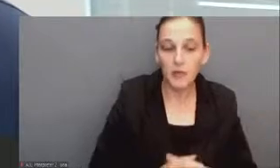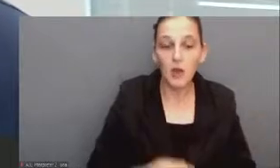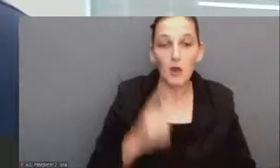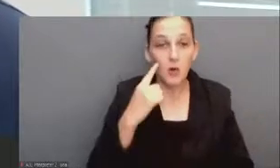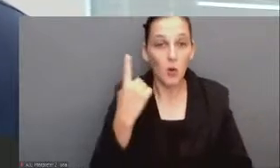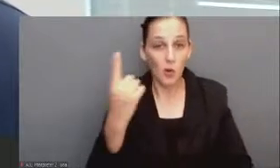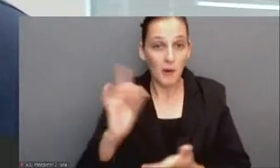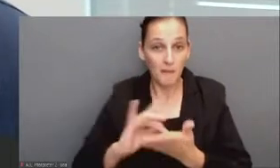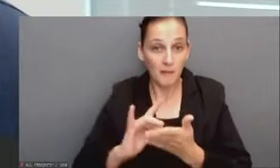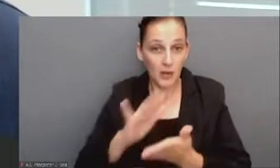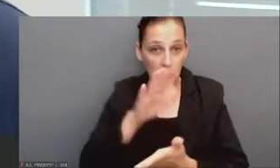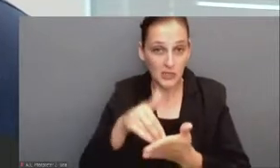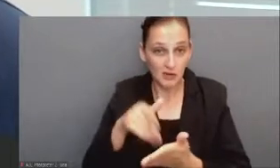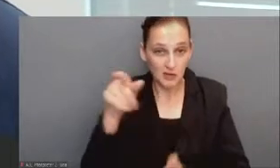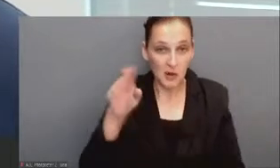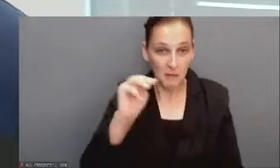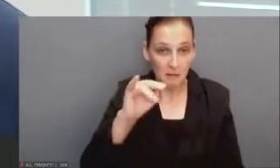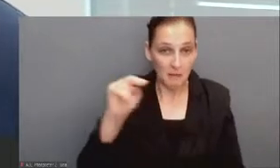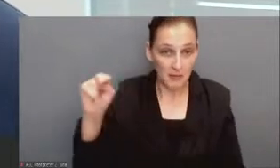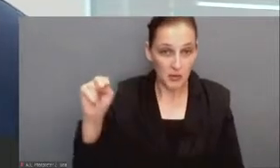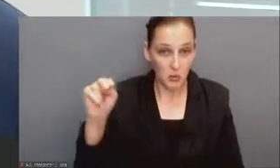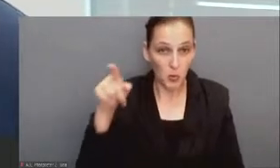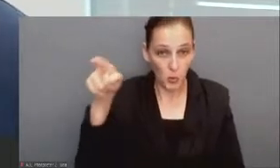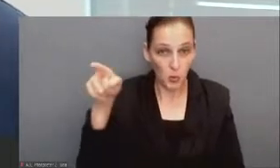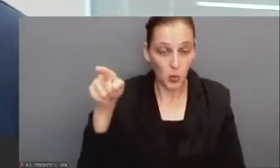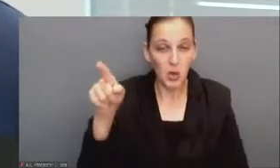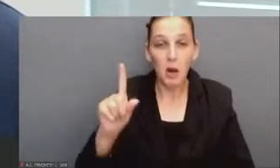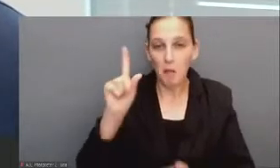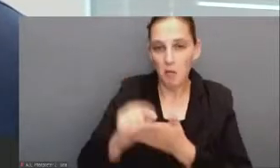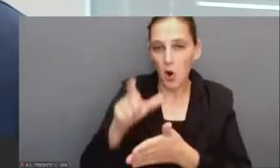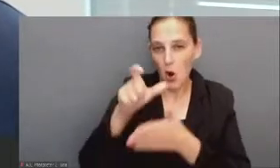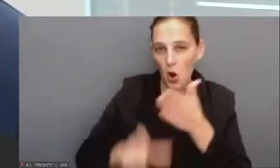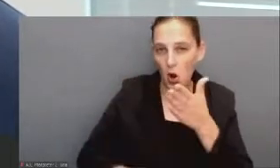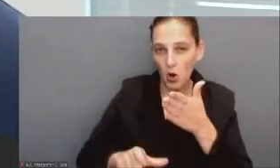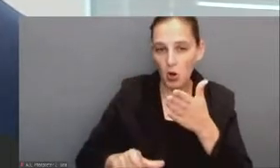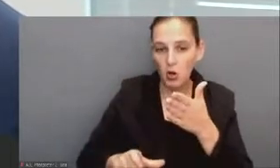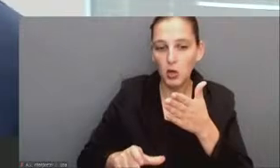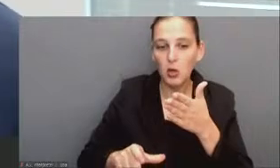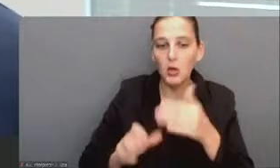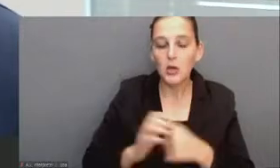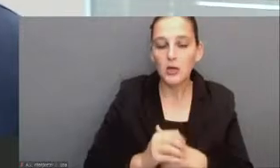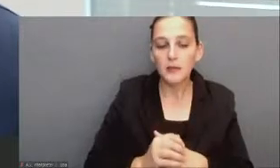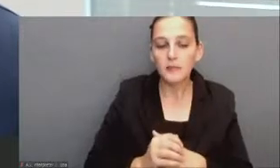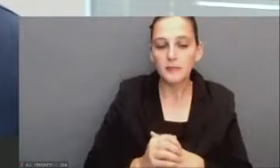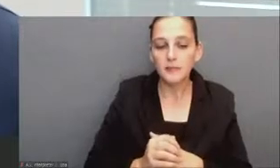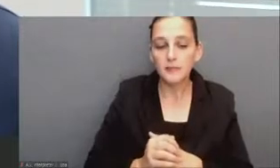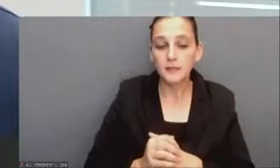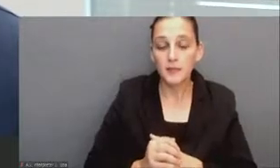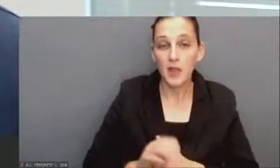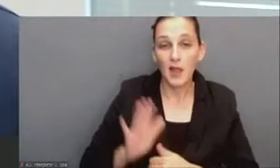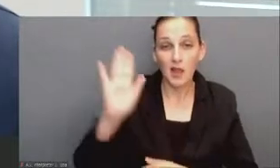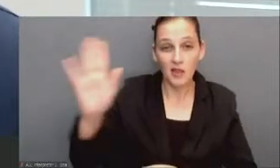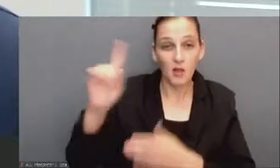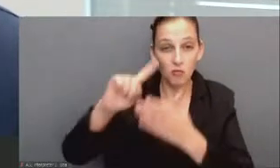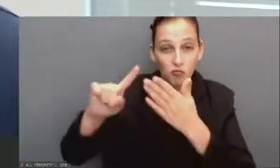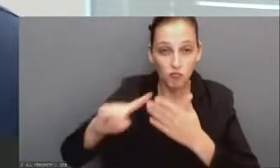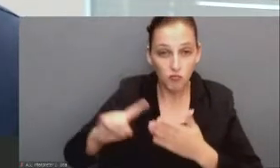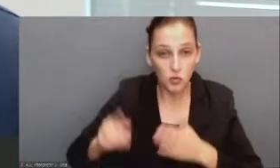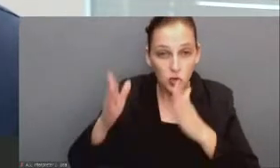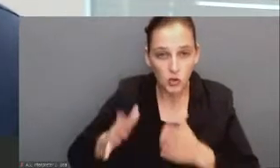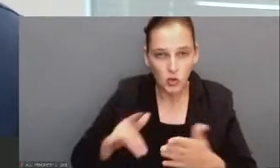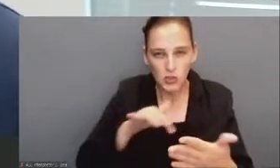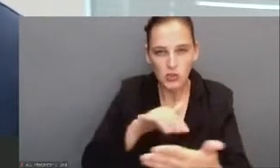in Minneapolis, Minnesota was published in an article in JAMA in June 8th. And their researchers studied